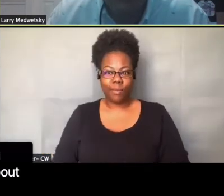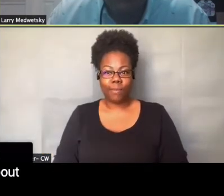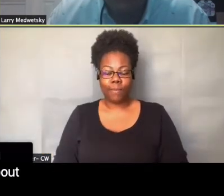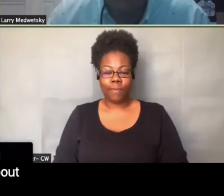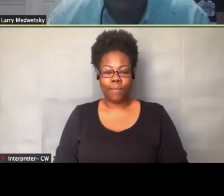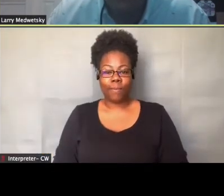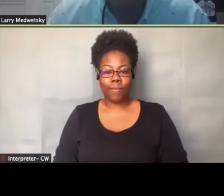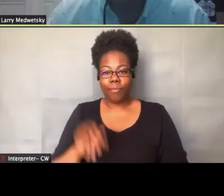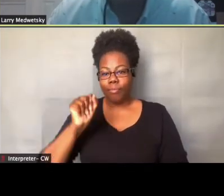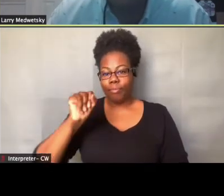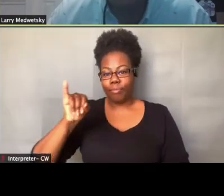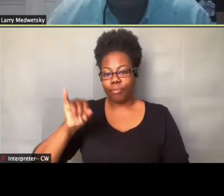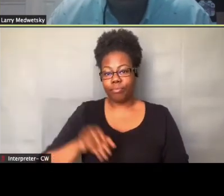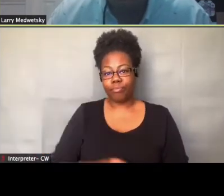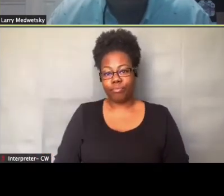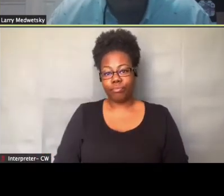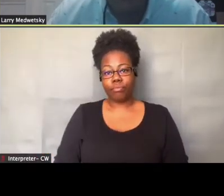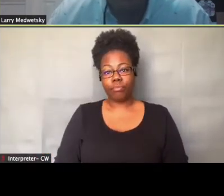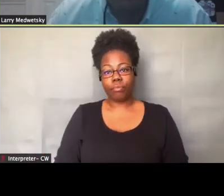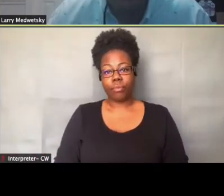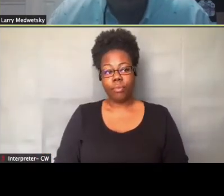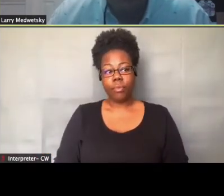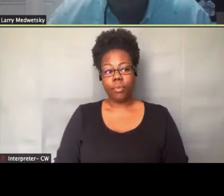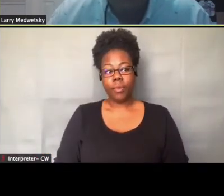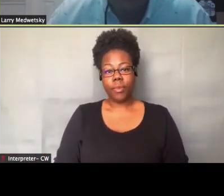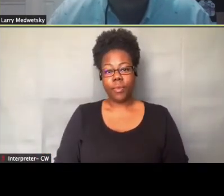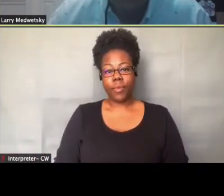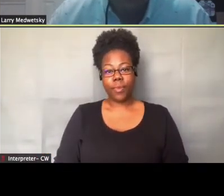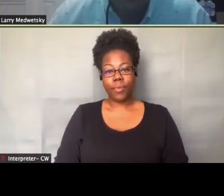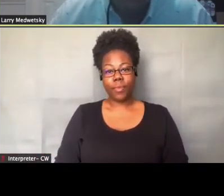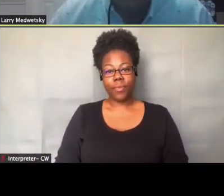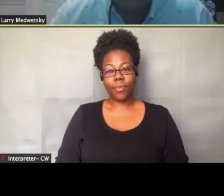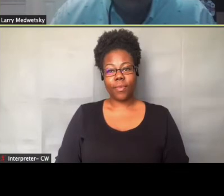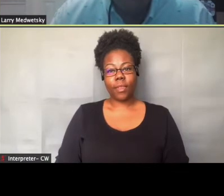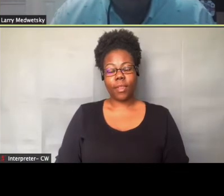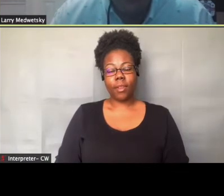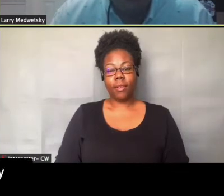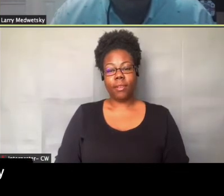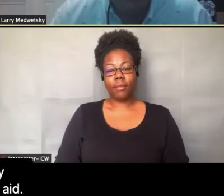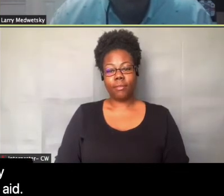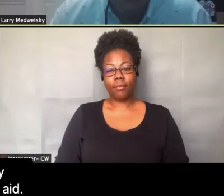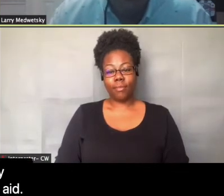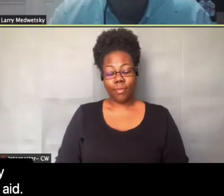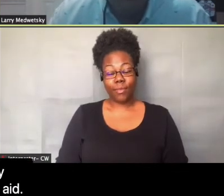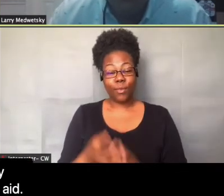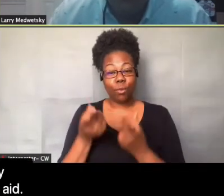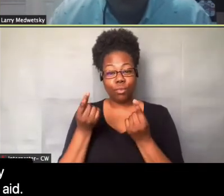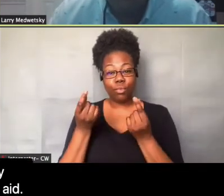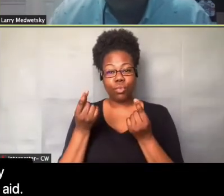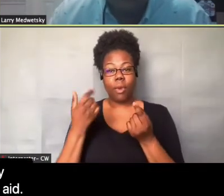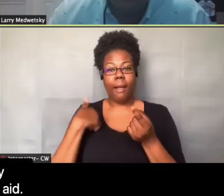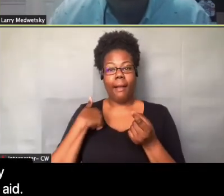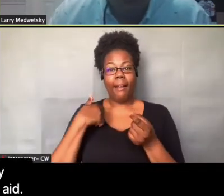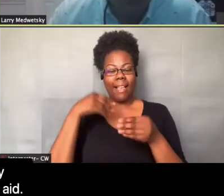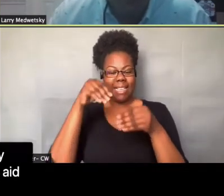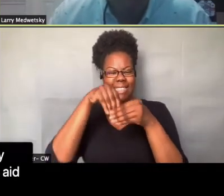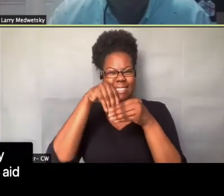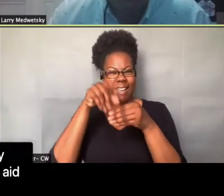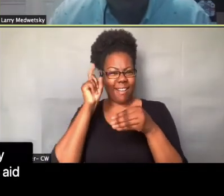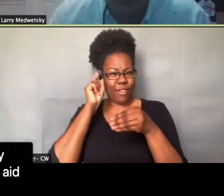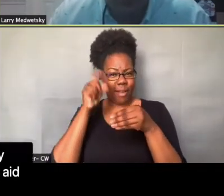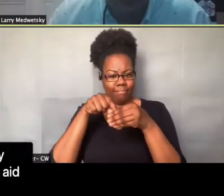They use sensors within the hearing aid these sensors